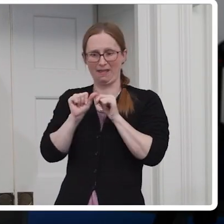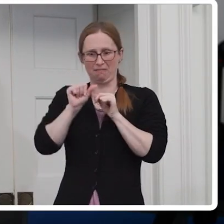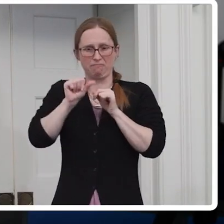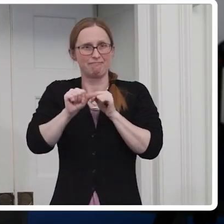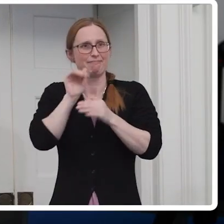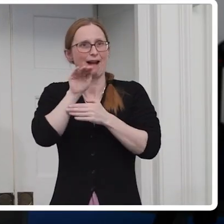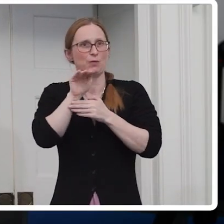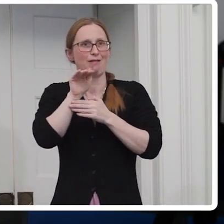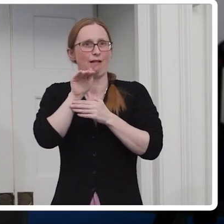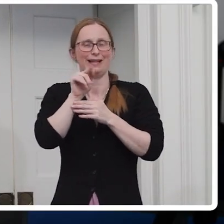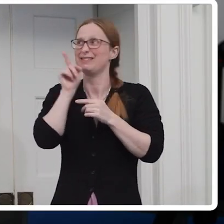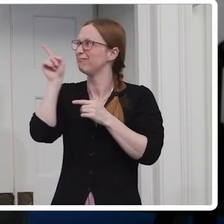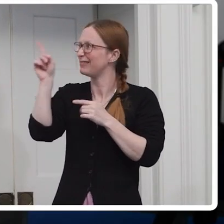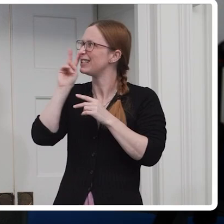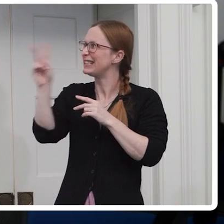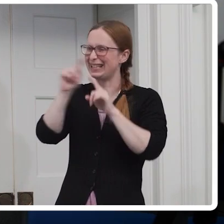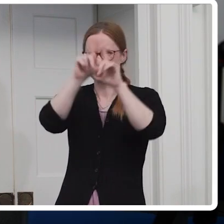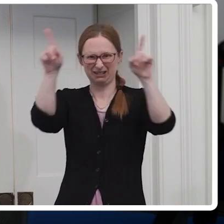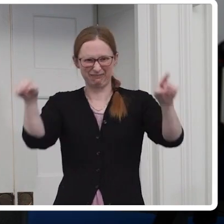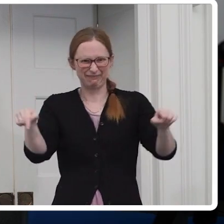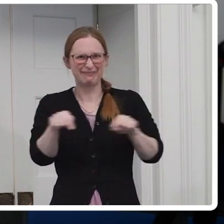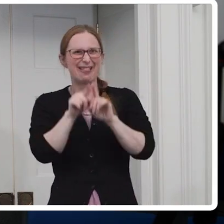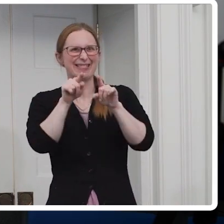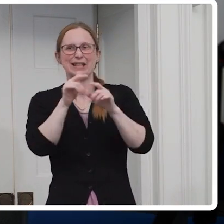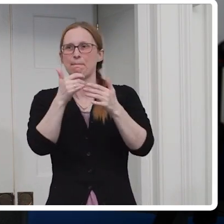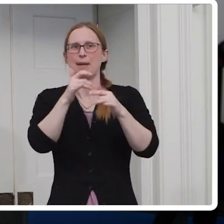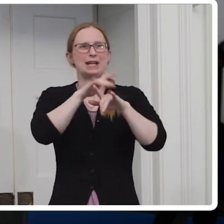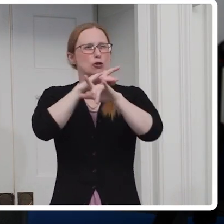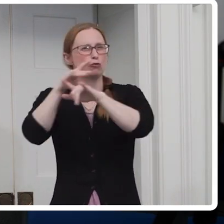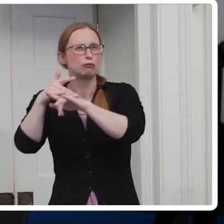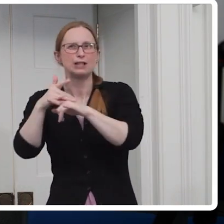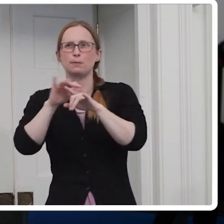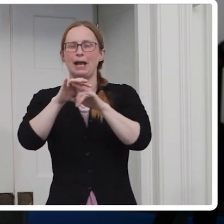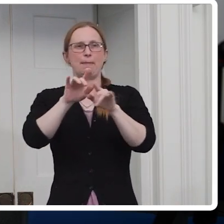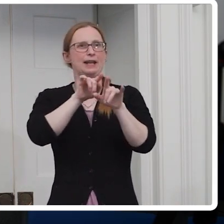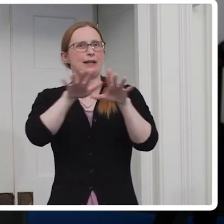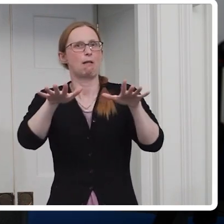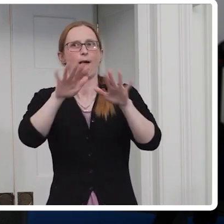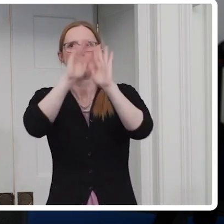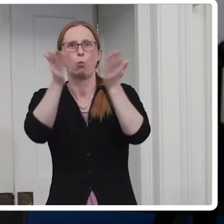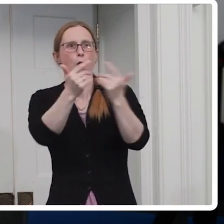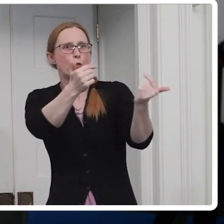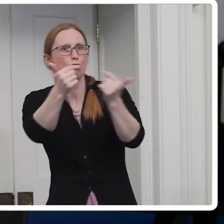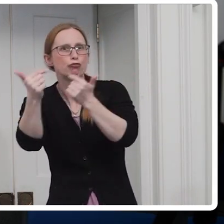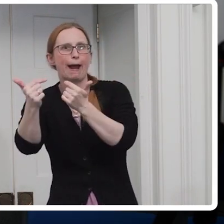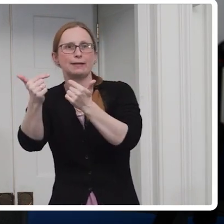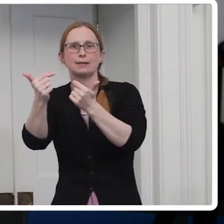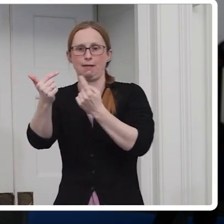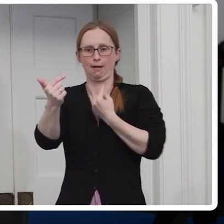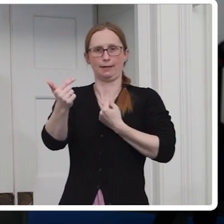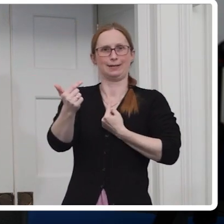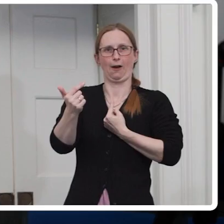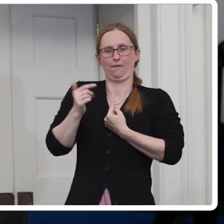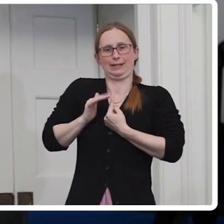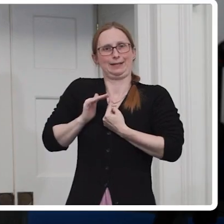this was the jungle land just beyond it. So she sees these unrecognisable creatures perhaps as being the threats of the outside world, and her and Bridge